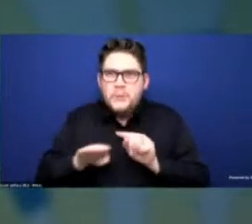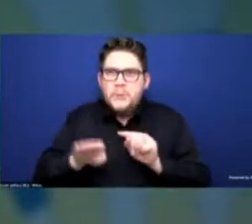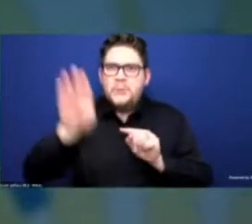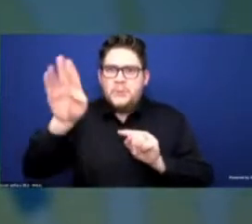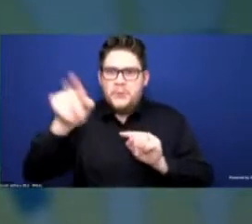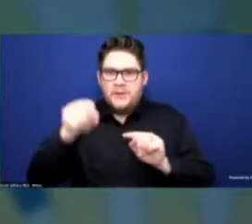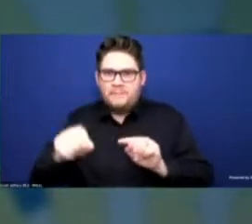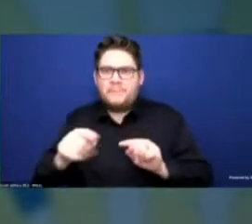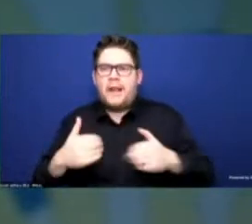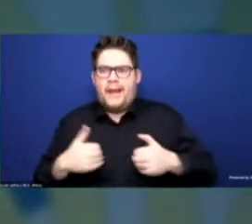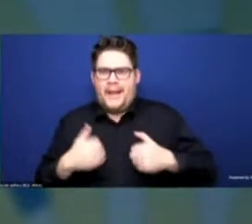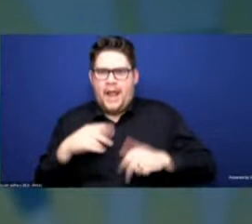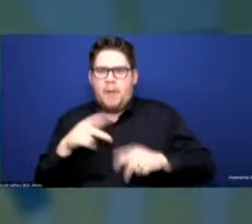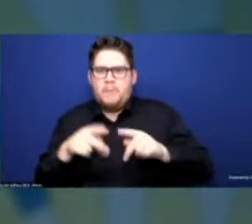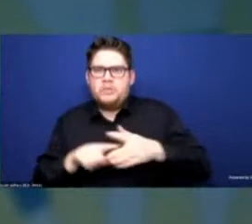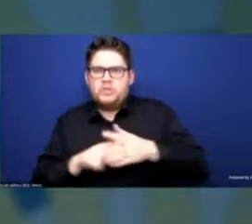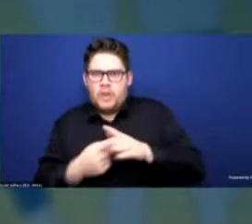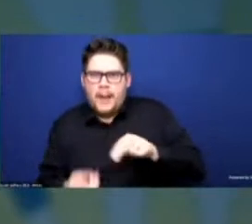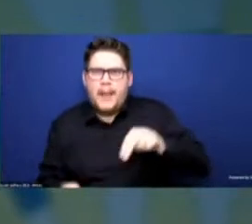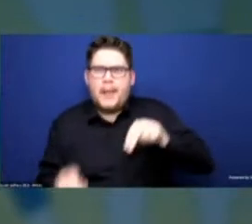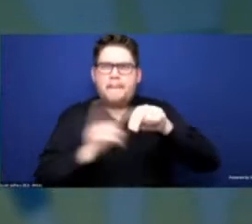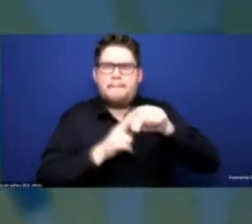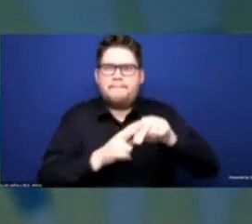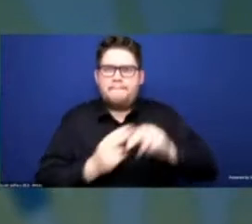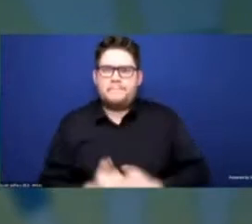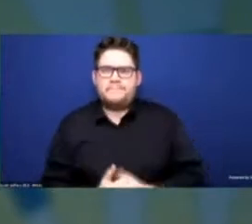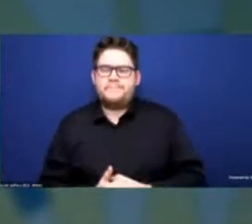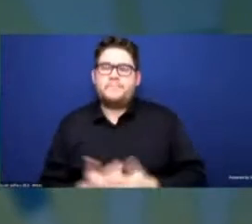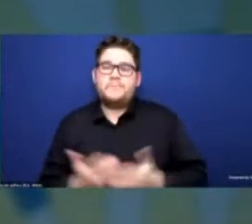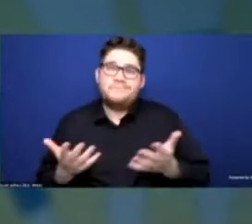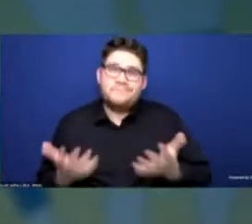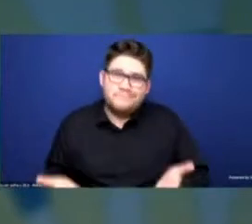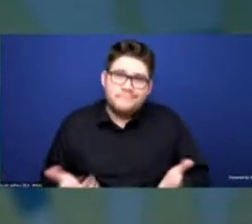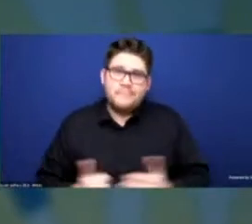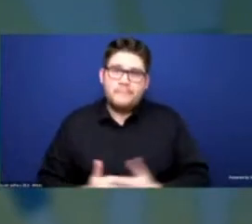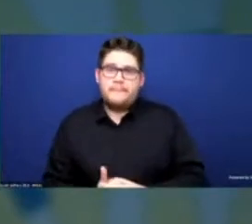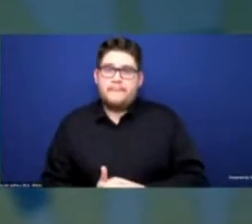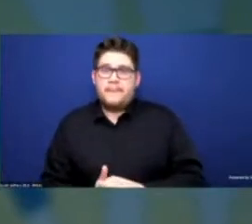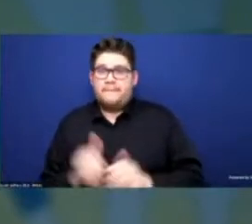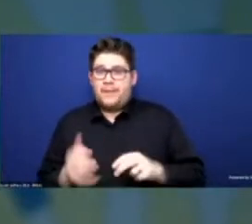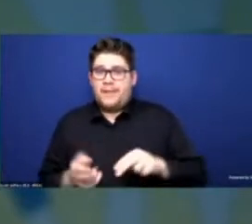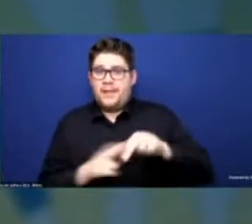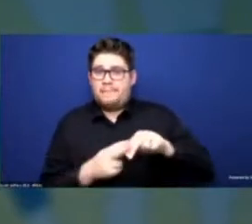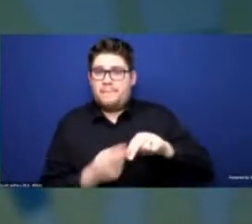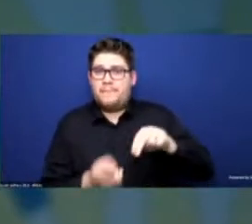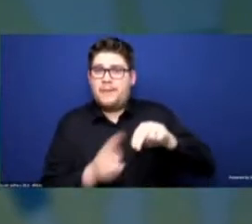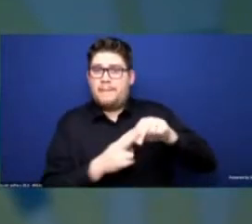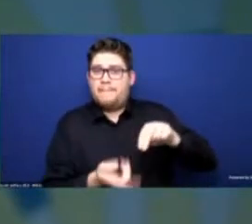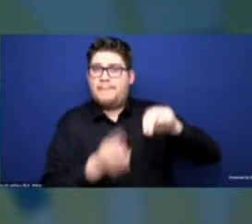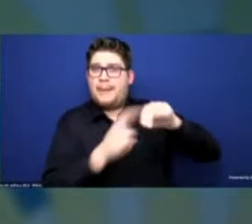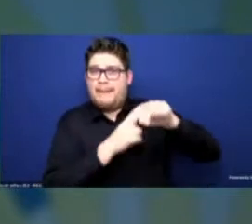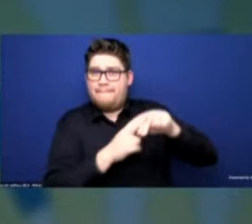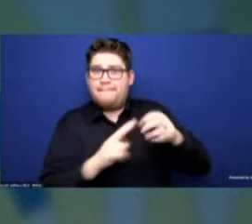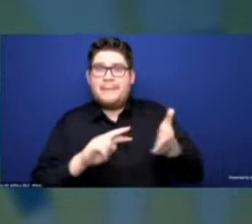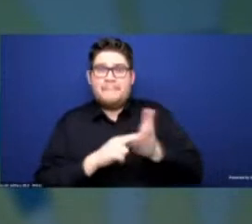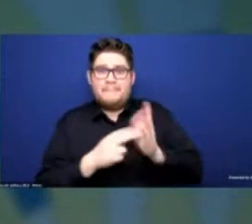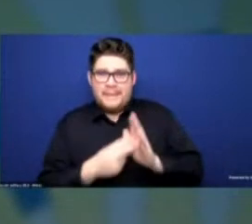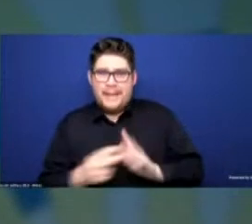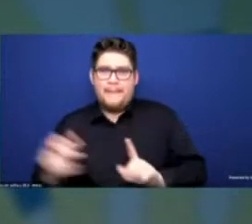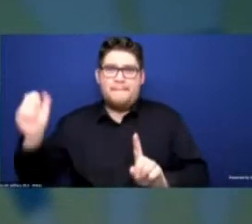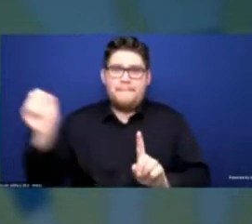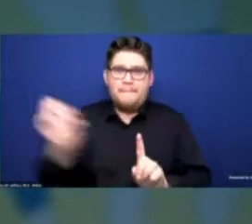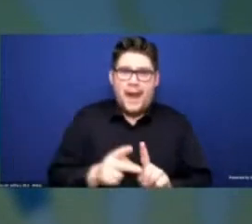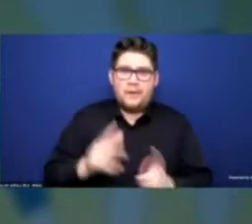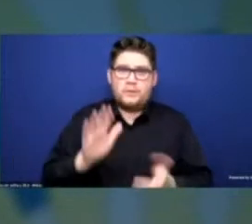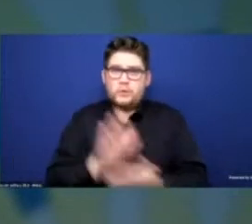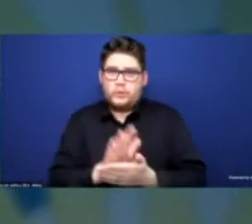that, of course, has led to increased exposure events in schools when the spring break ended 2